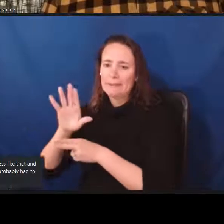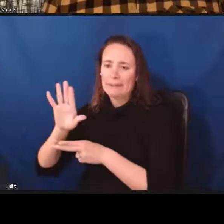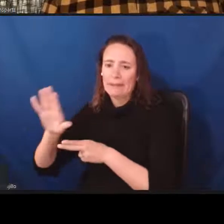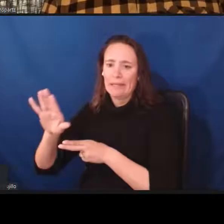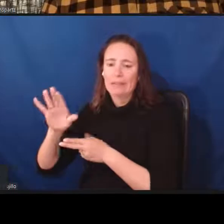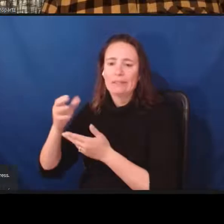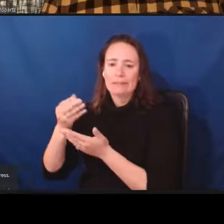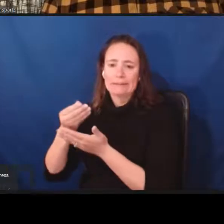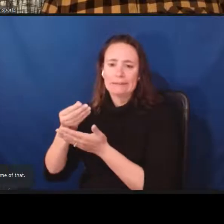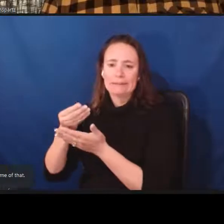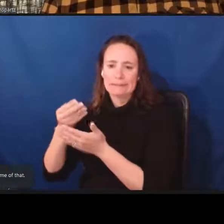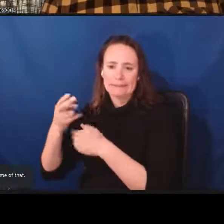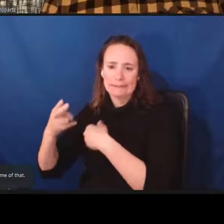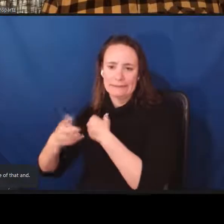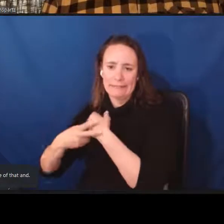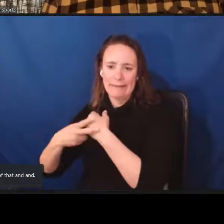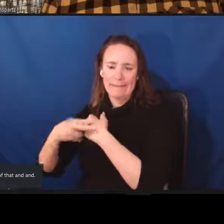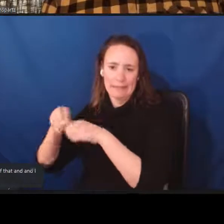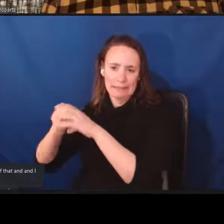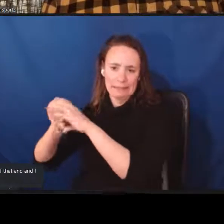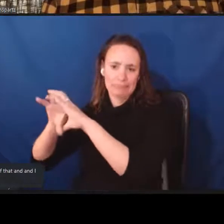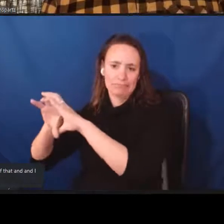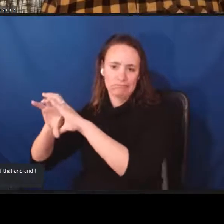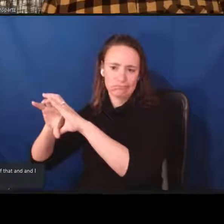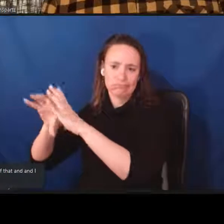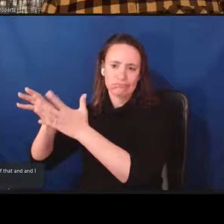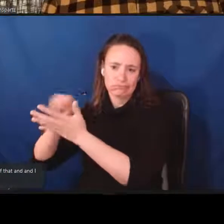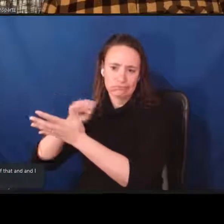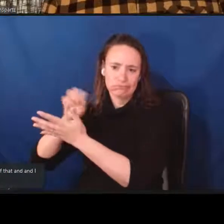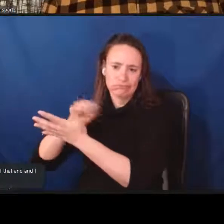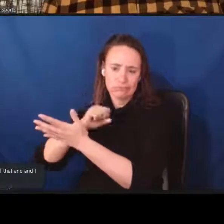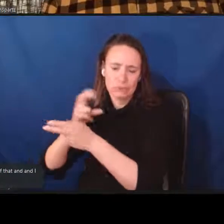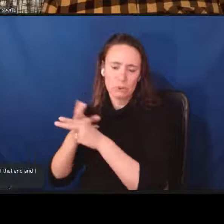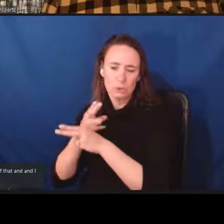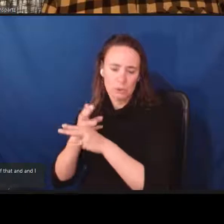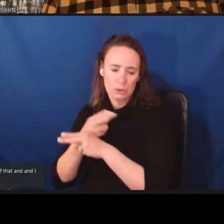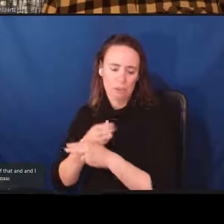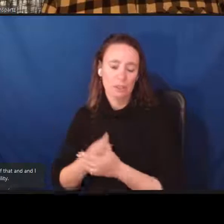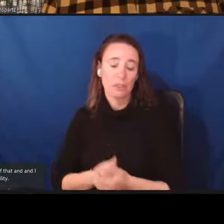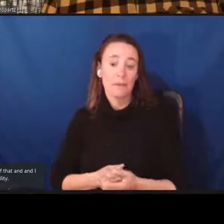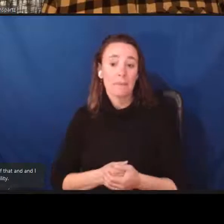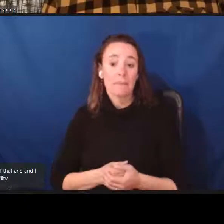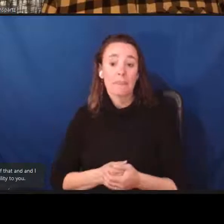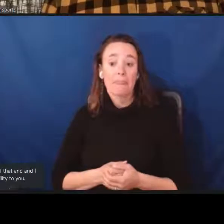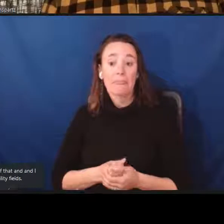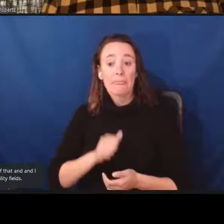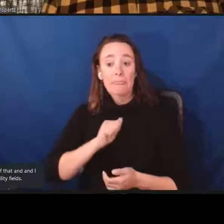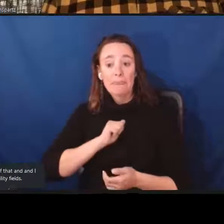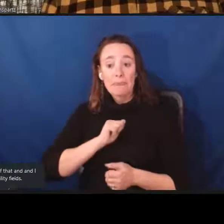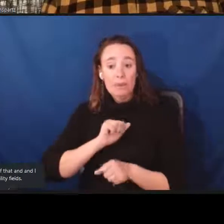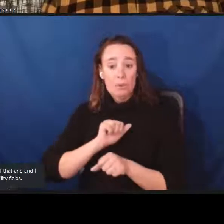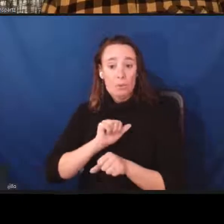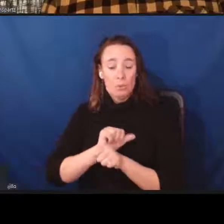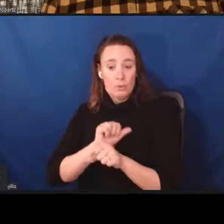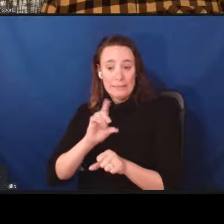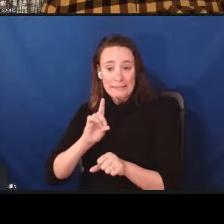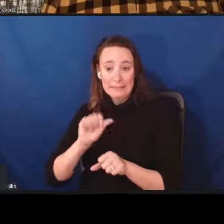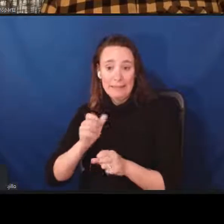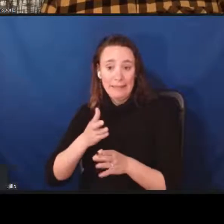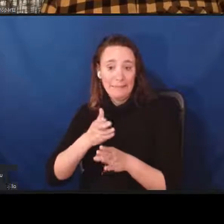to address some of that. And I know from working in the disability field, what